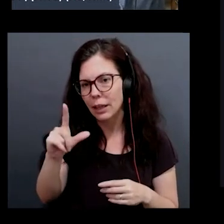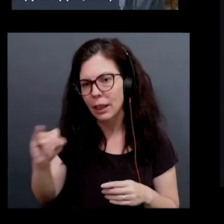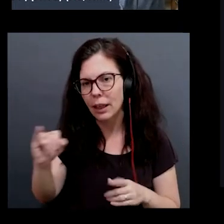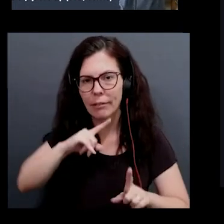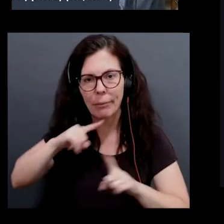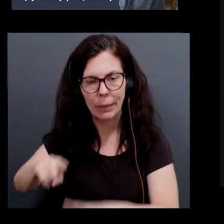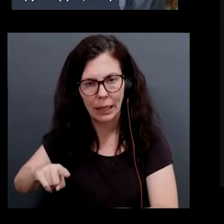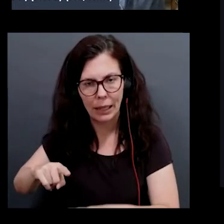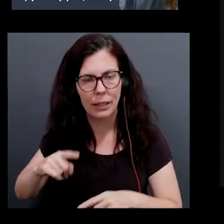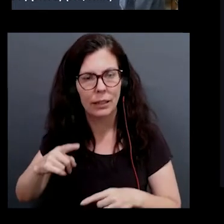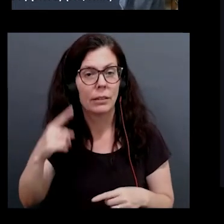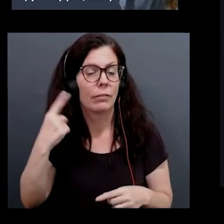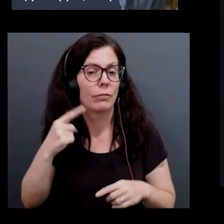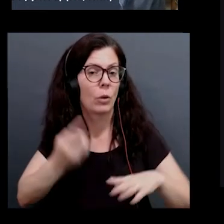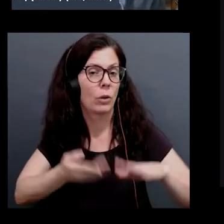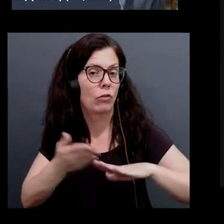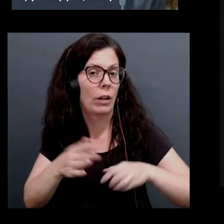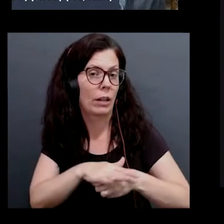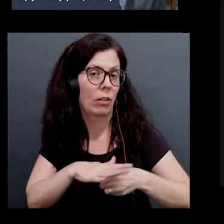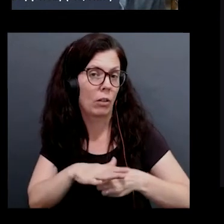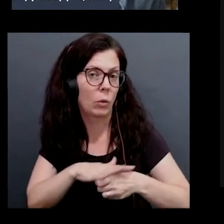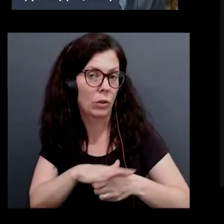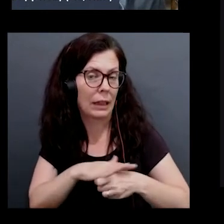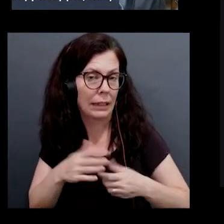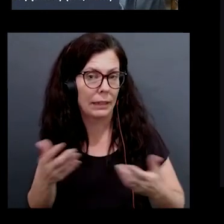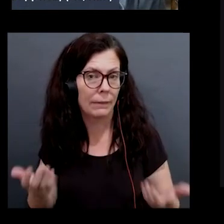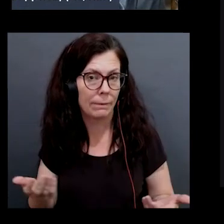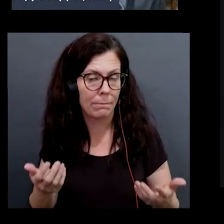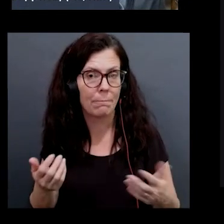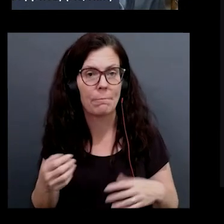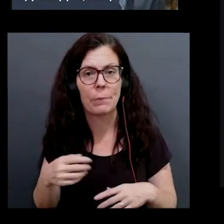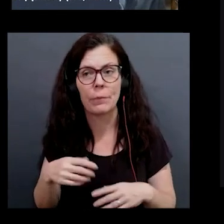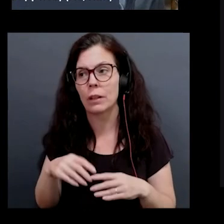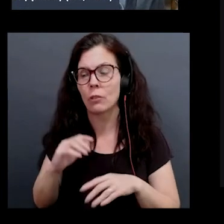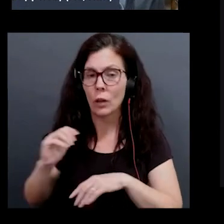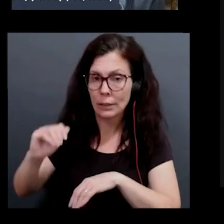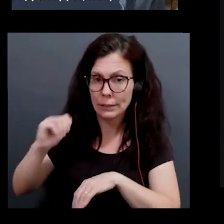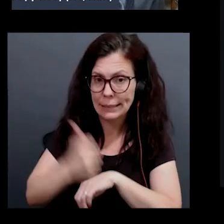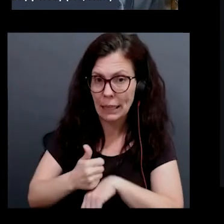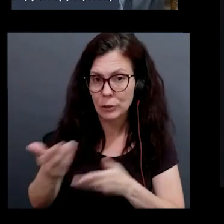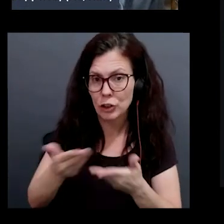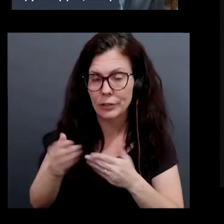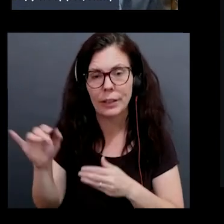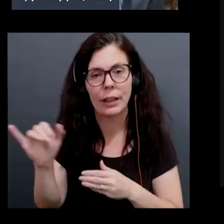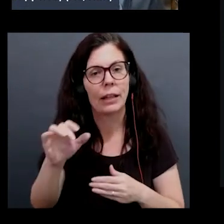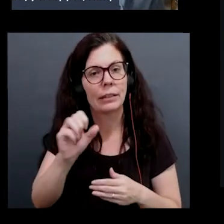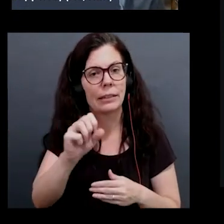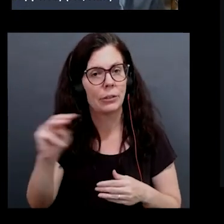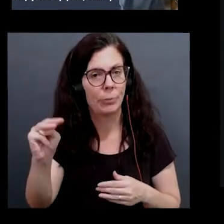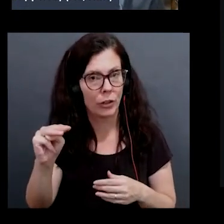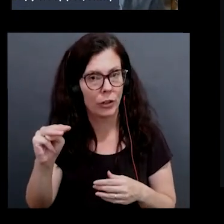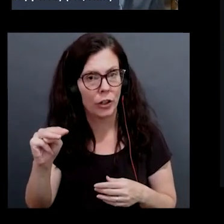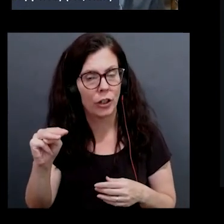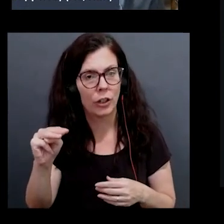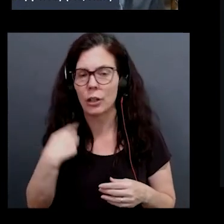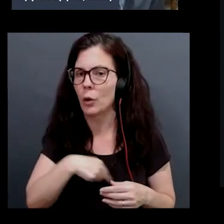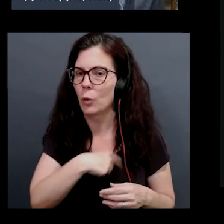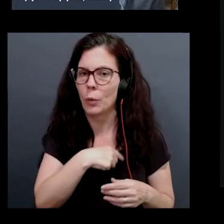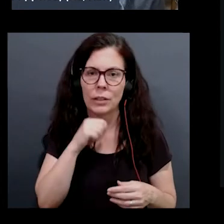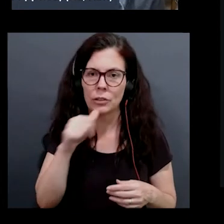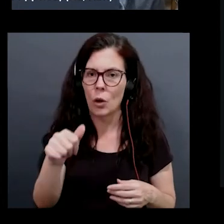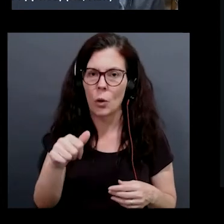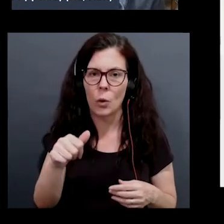for running locally. In terms of a established service like Sagemaker, we don't quite have the